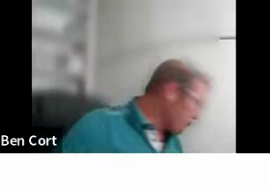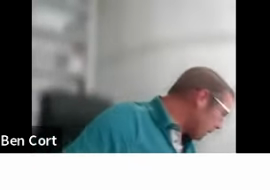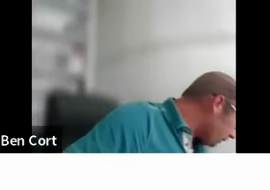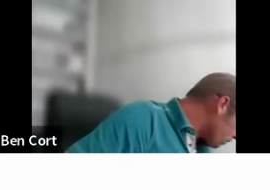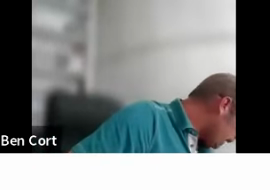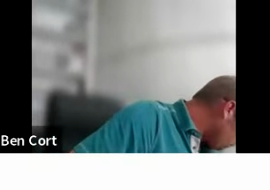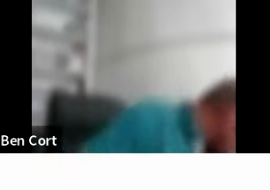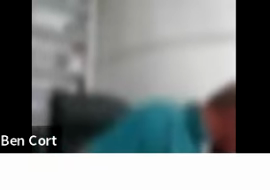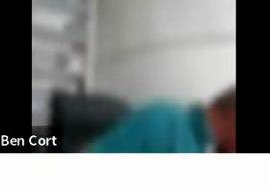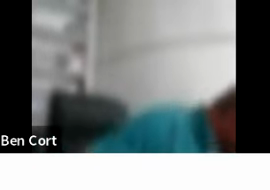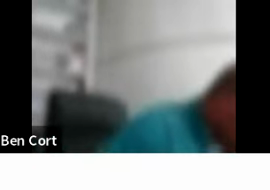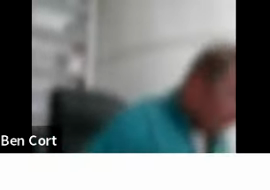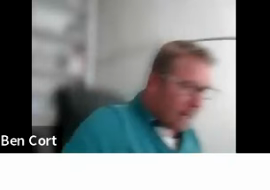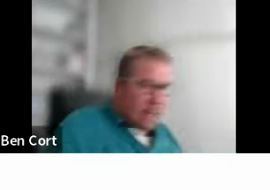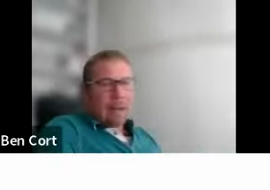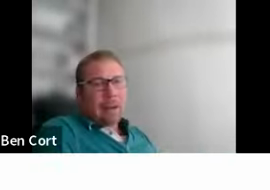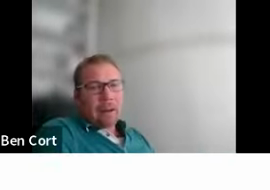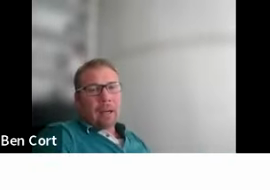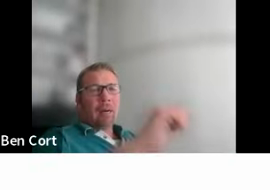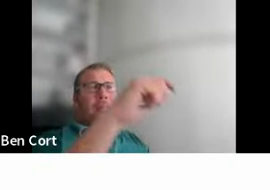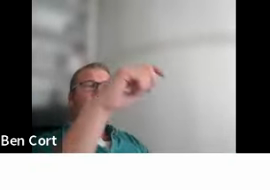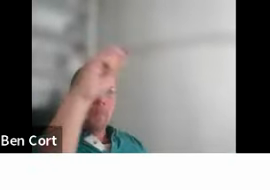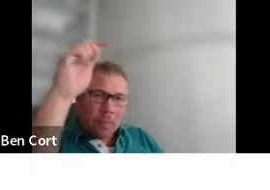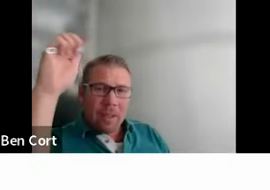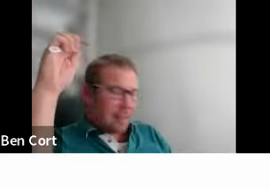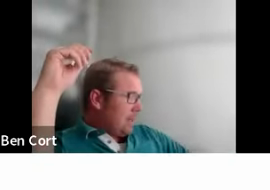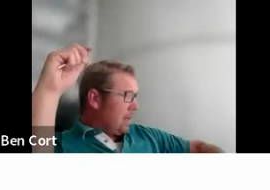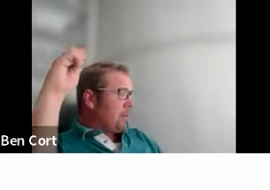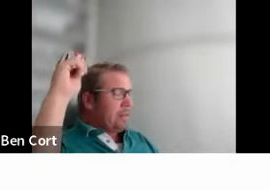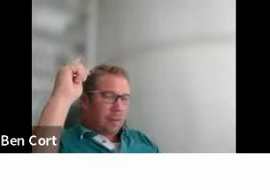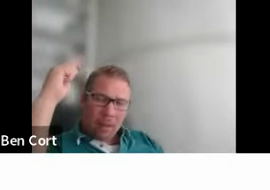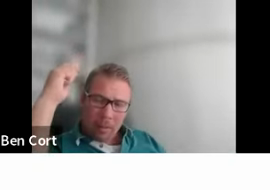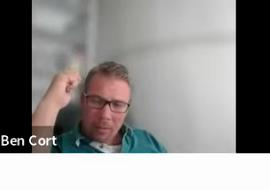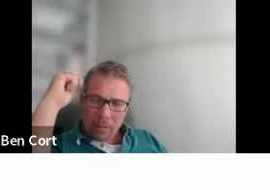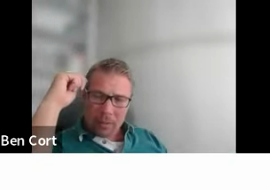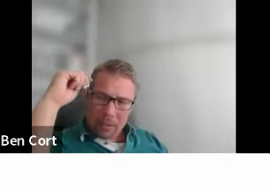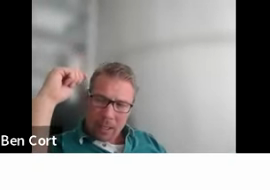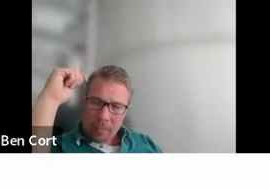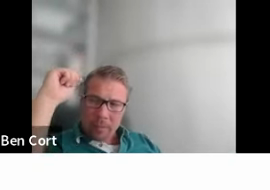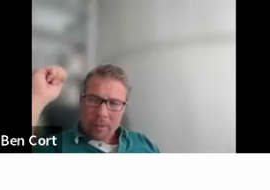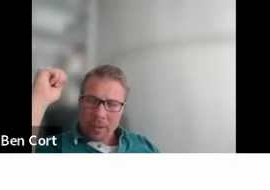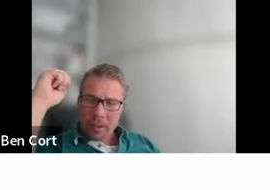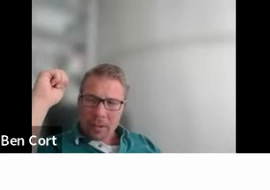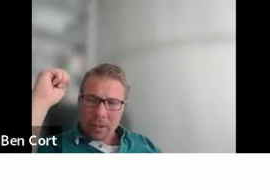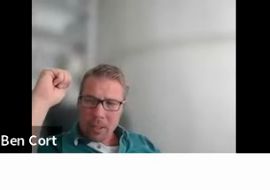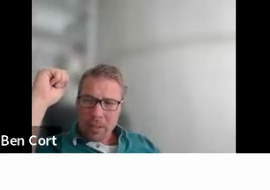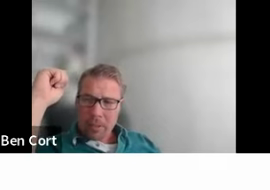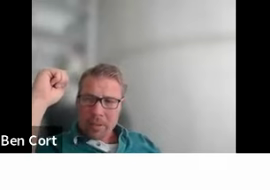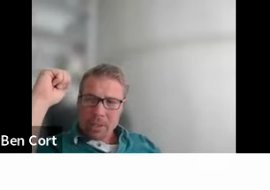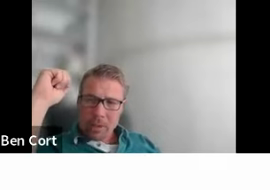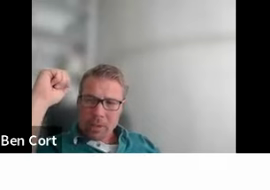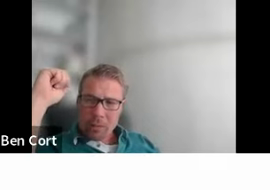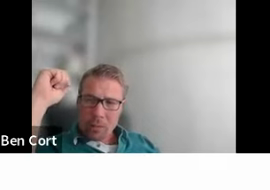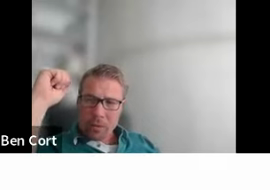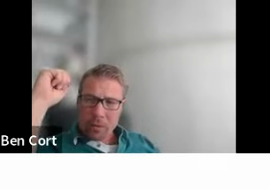create an abstinence challenge. And this is, I wanted to leave enough time specifically